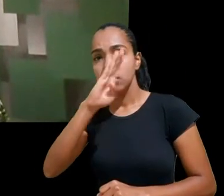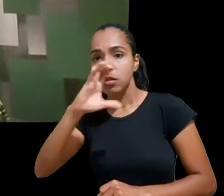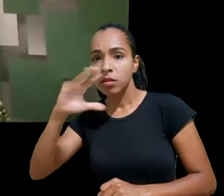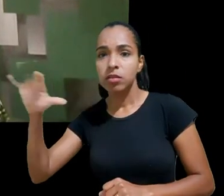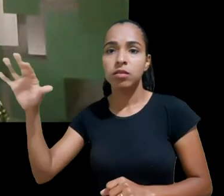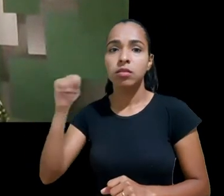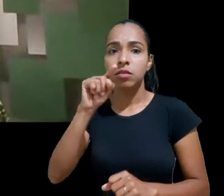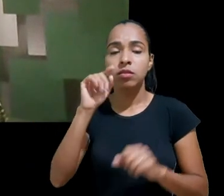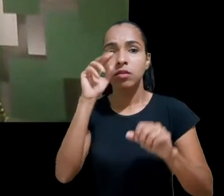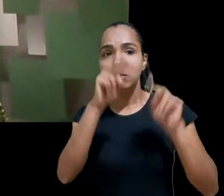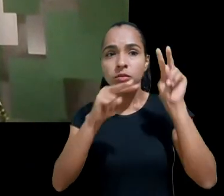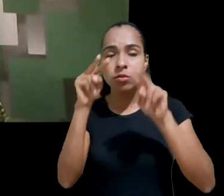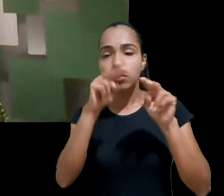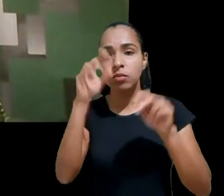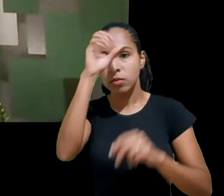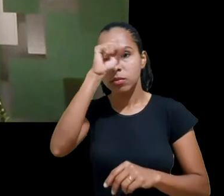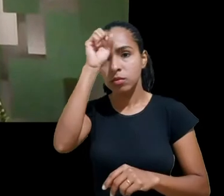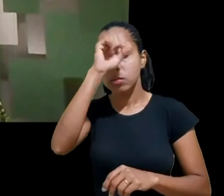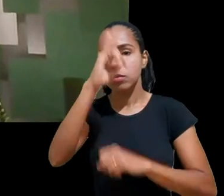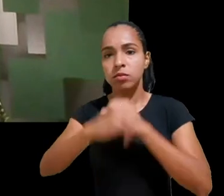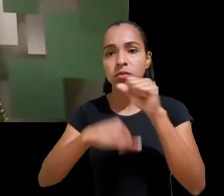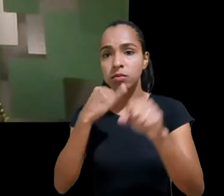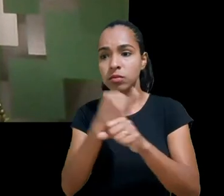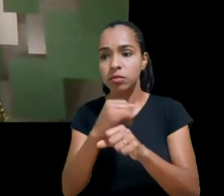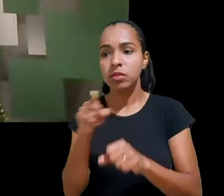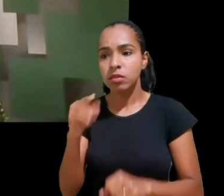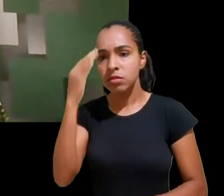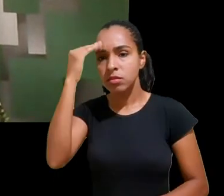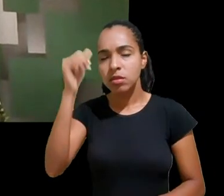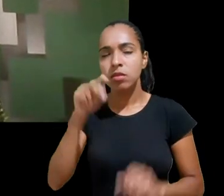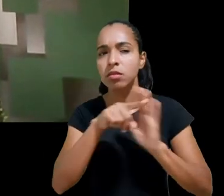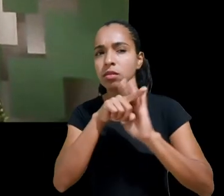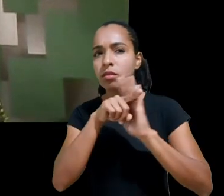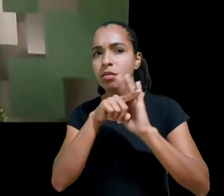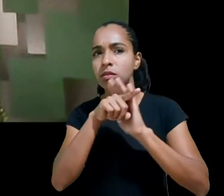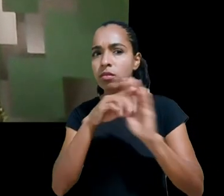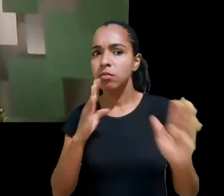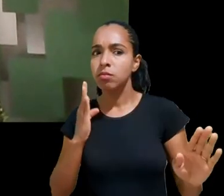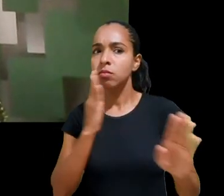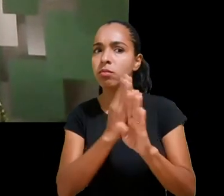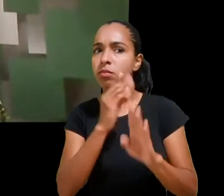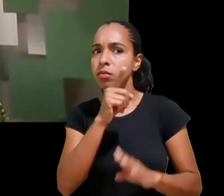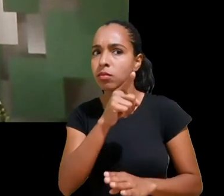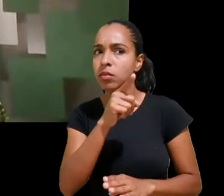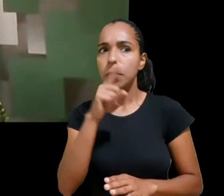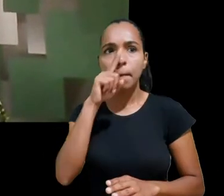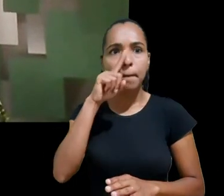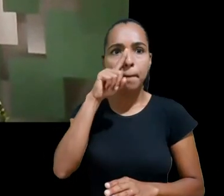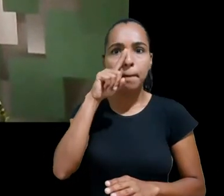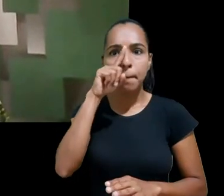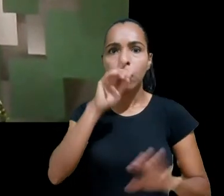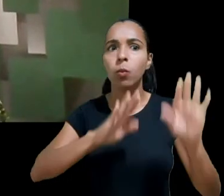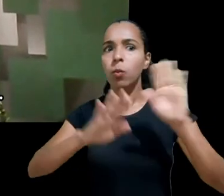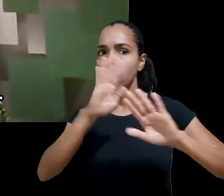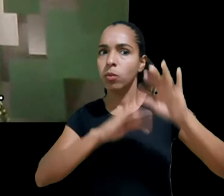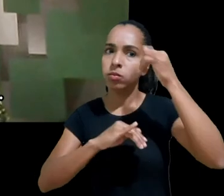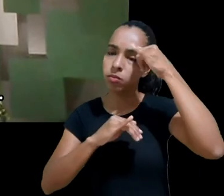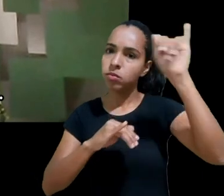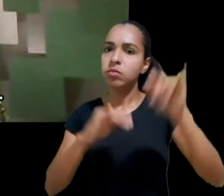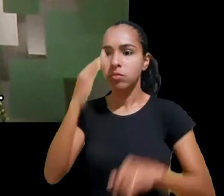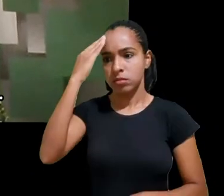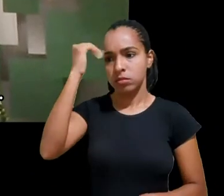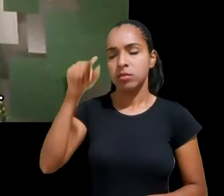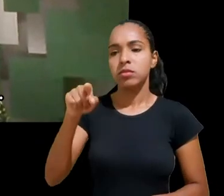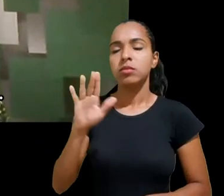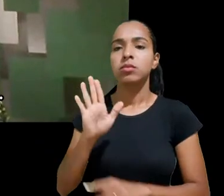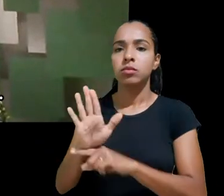um spot the red flags should they encounter any of them online and know